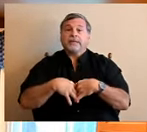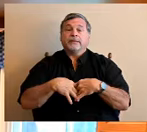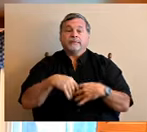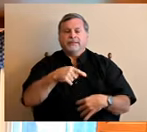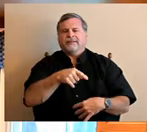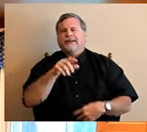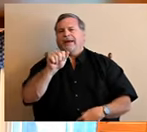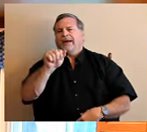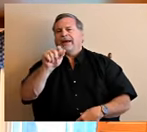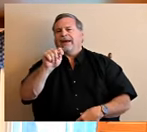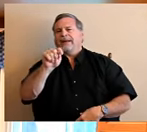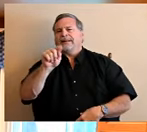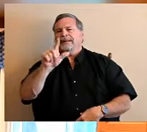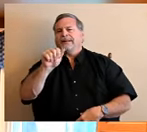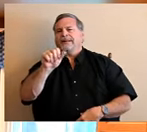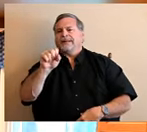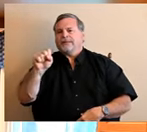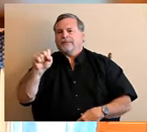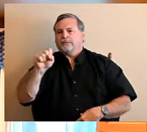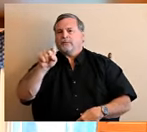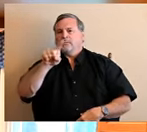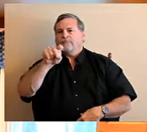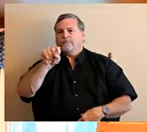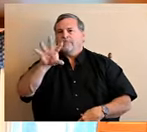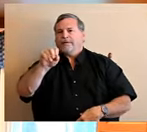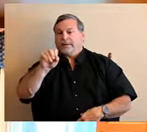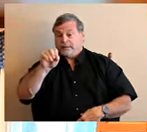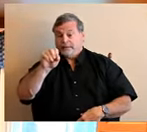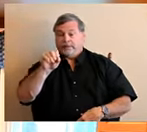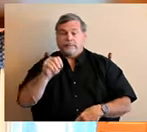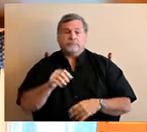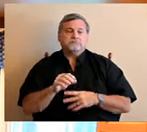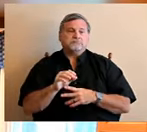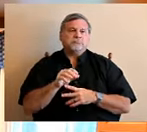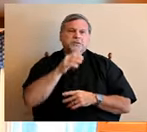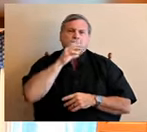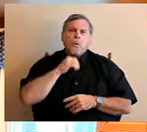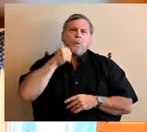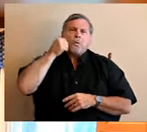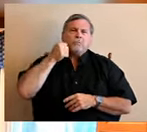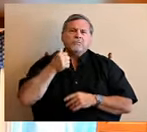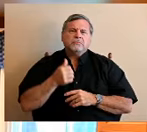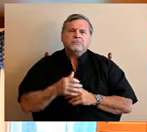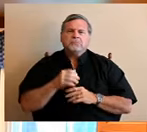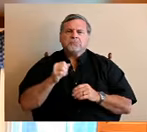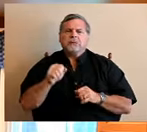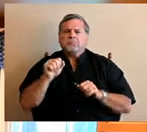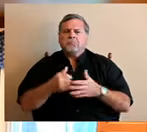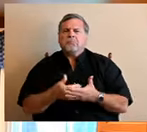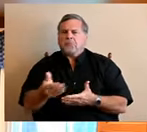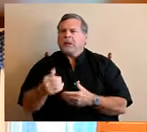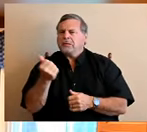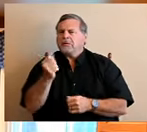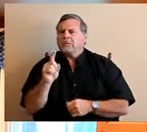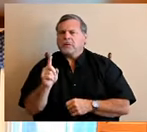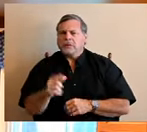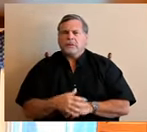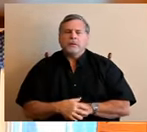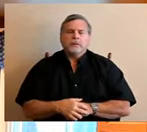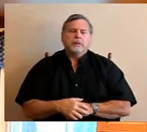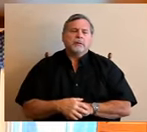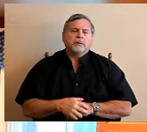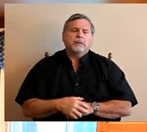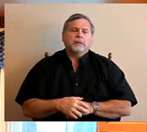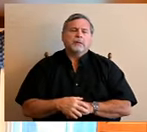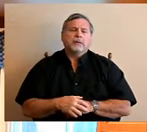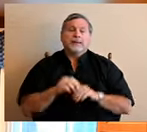by Atlas. Now, Atlas, the Atlas 150 is an older version. You can find these all over the place,